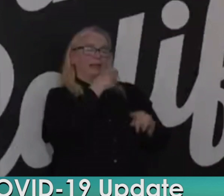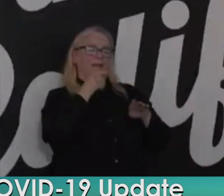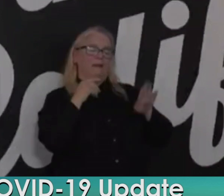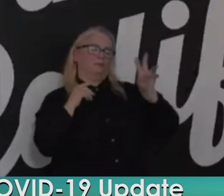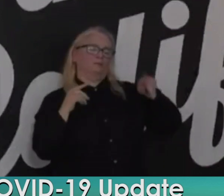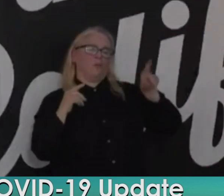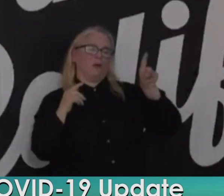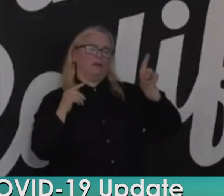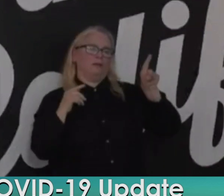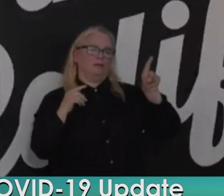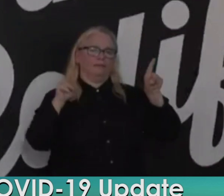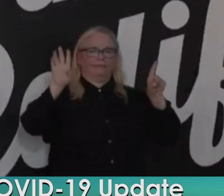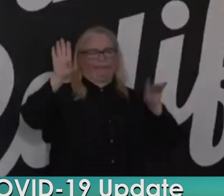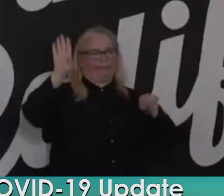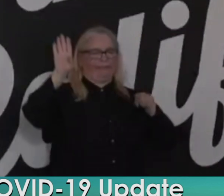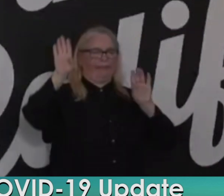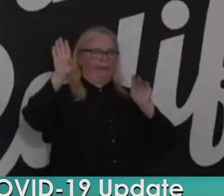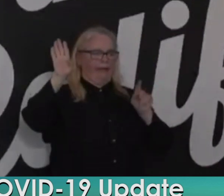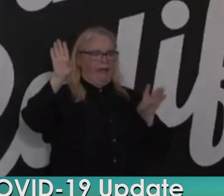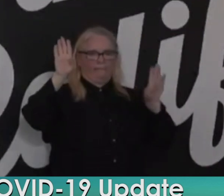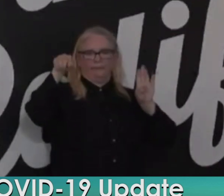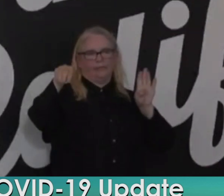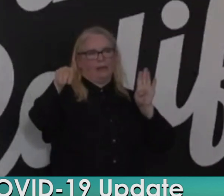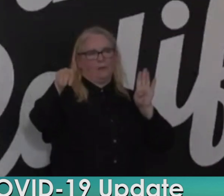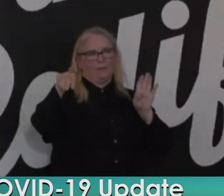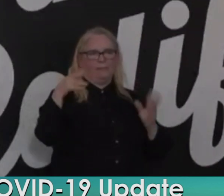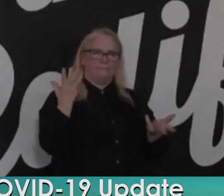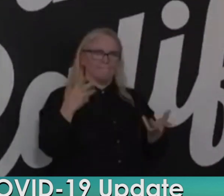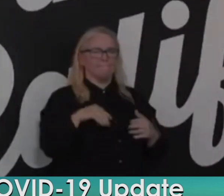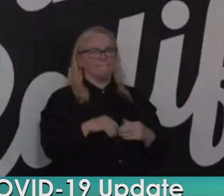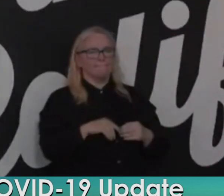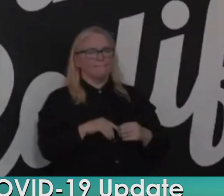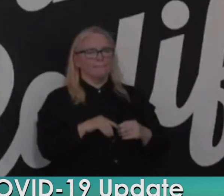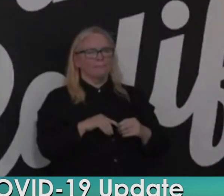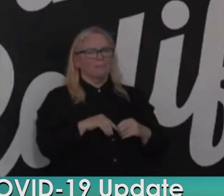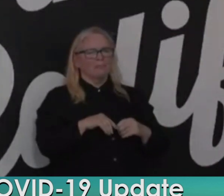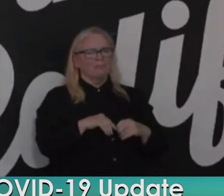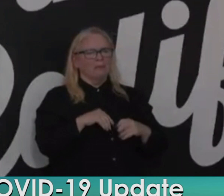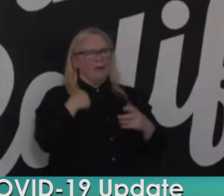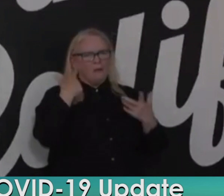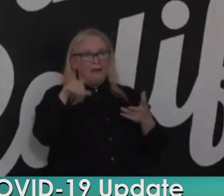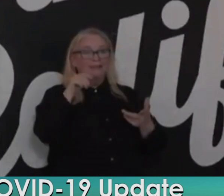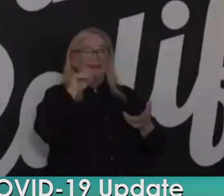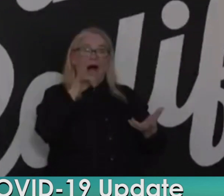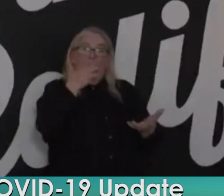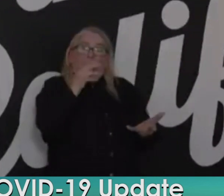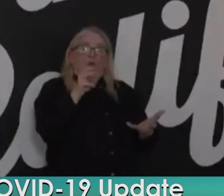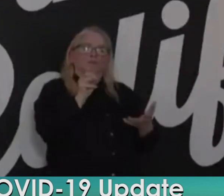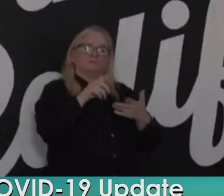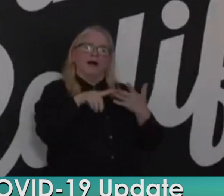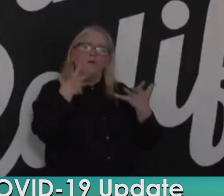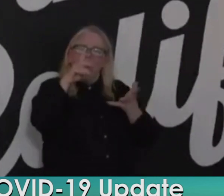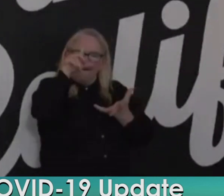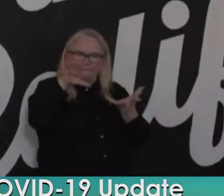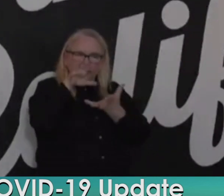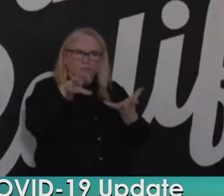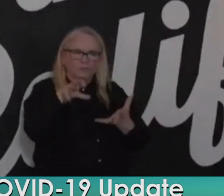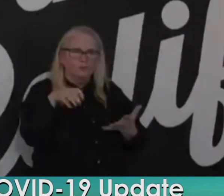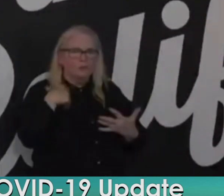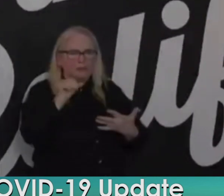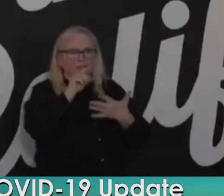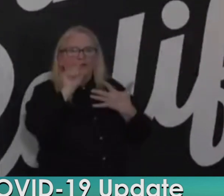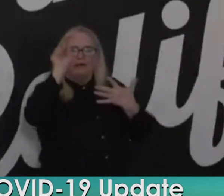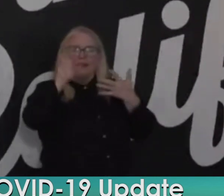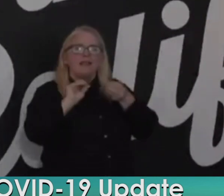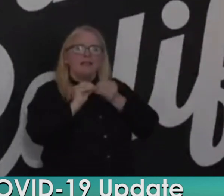The good news, again, in an effort to try to not confuse you, but to also be accountable to being as precise as I possibly can.